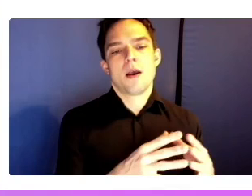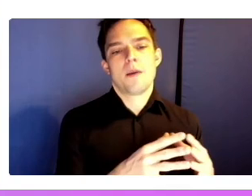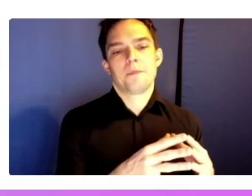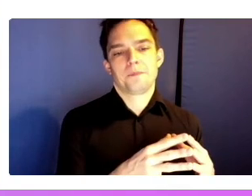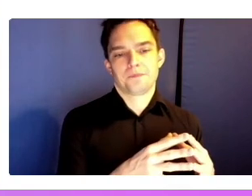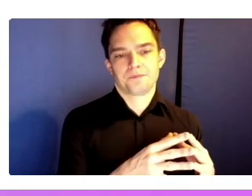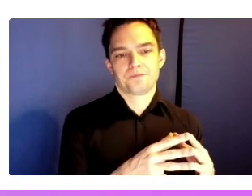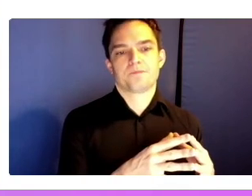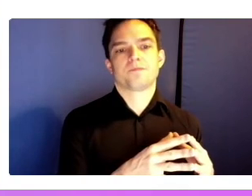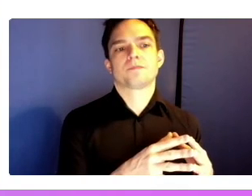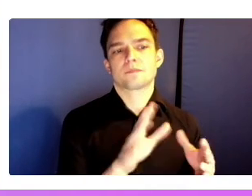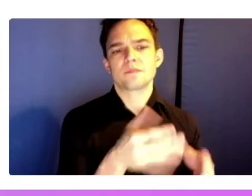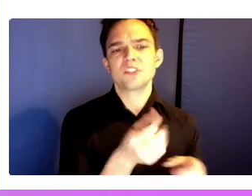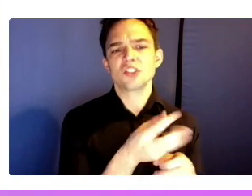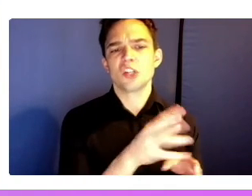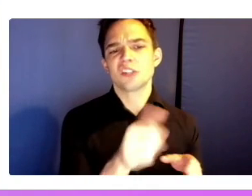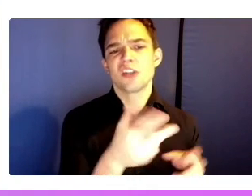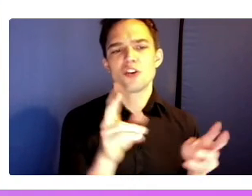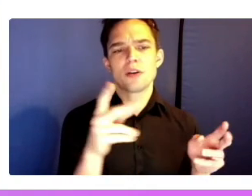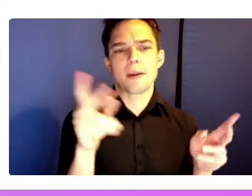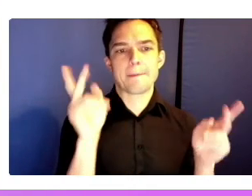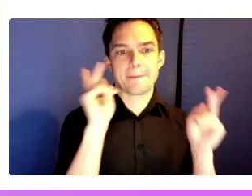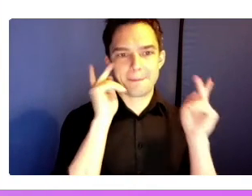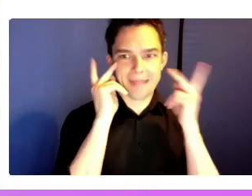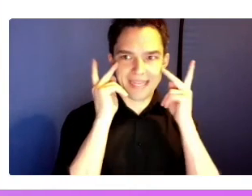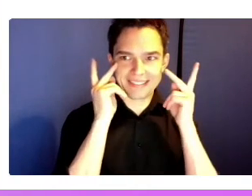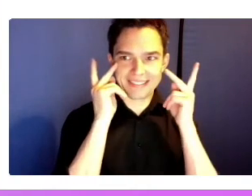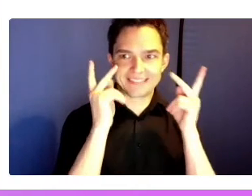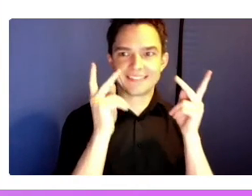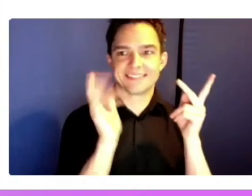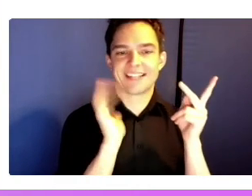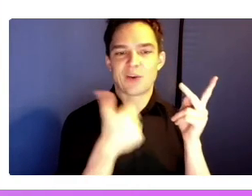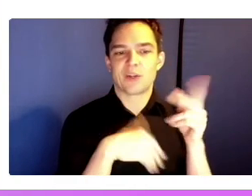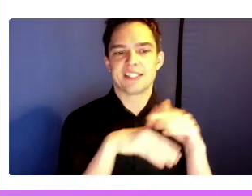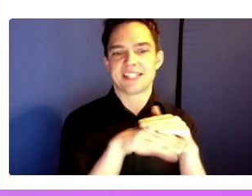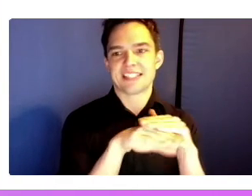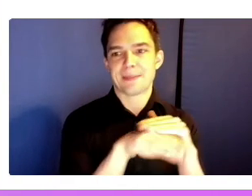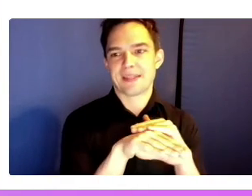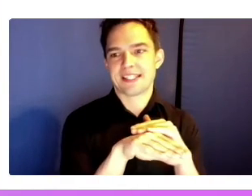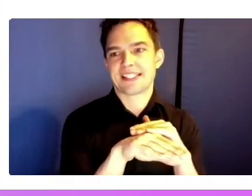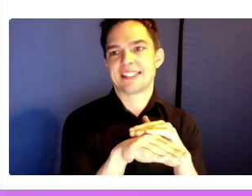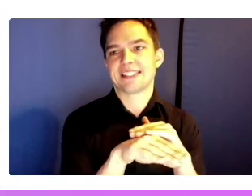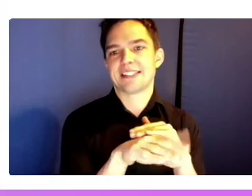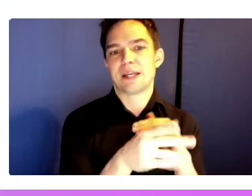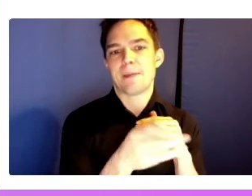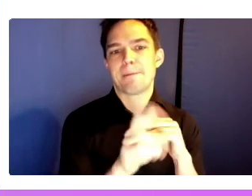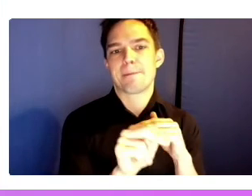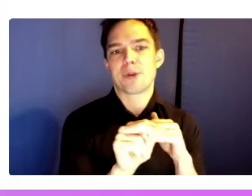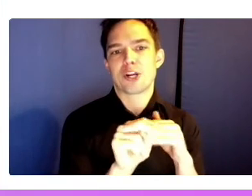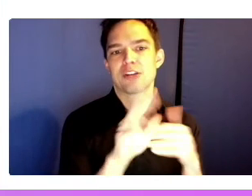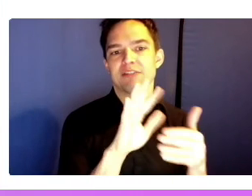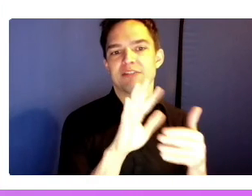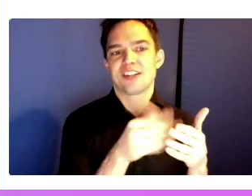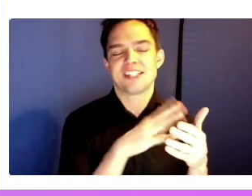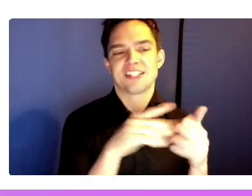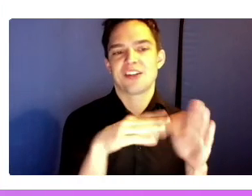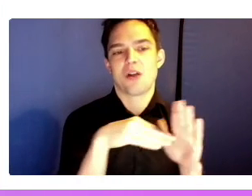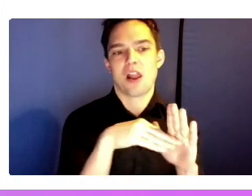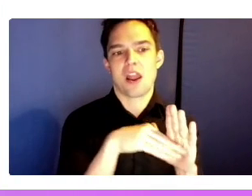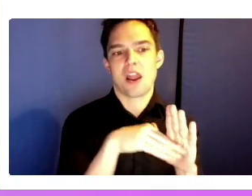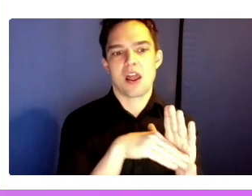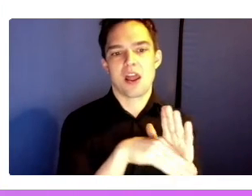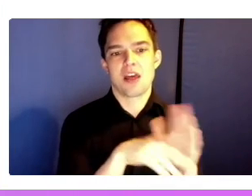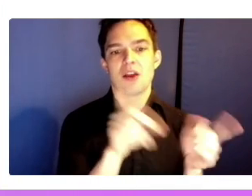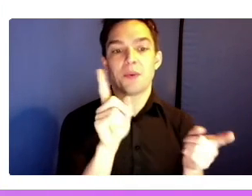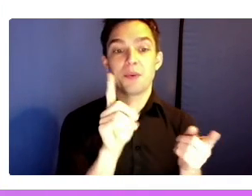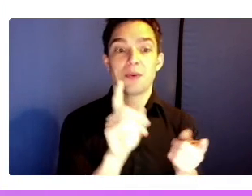and then that caused another panic because now our accessibility burn chart didn't go down, it went up, and so